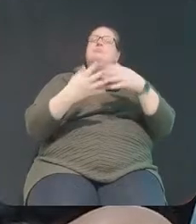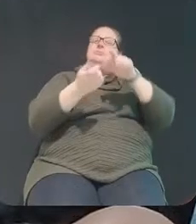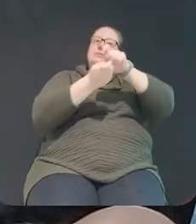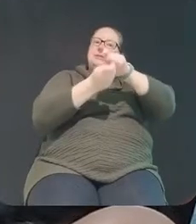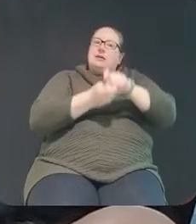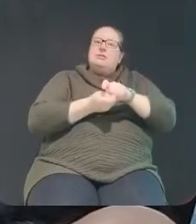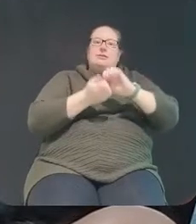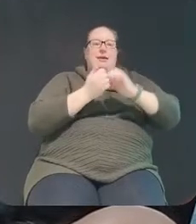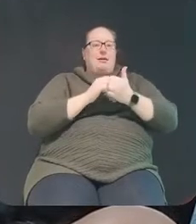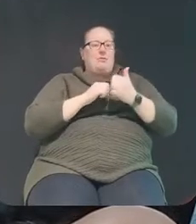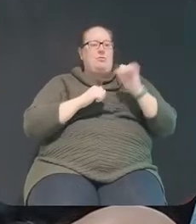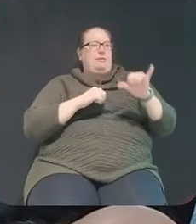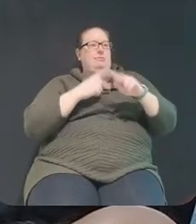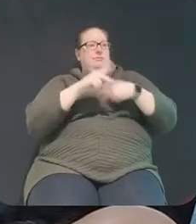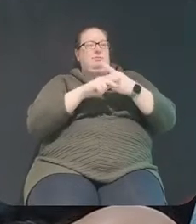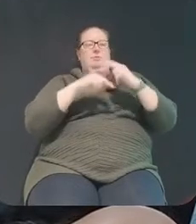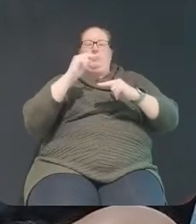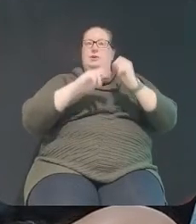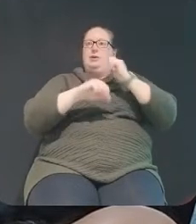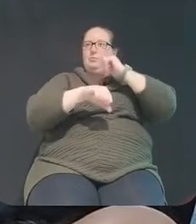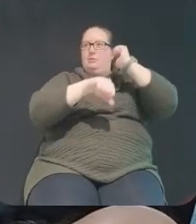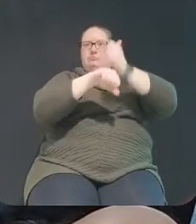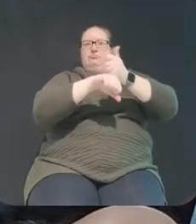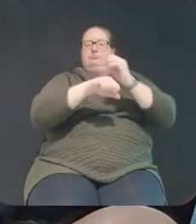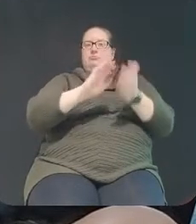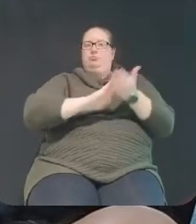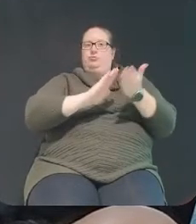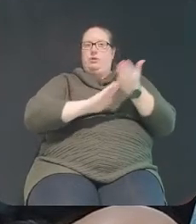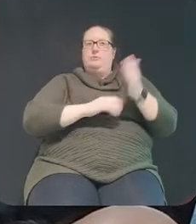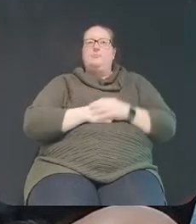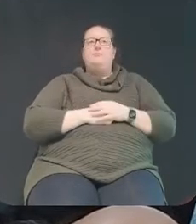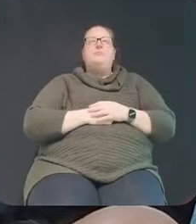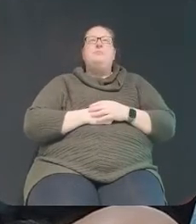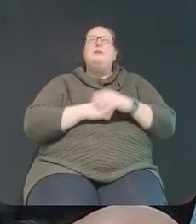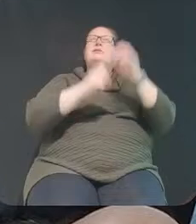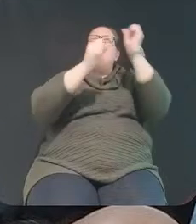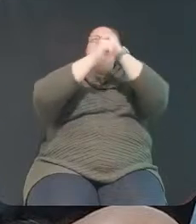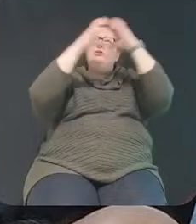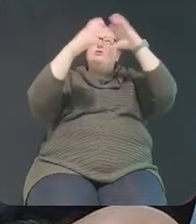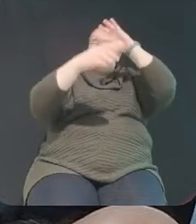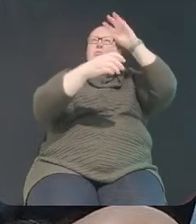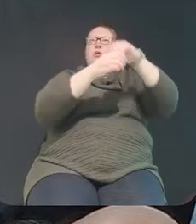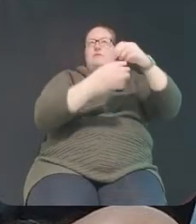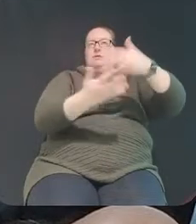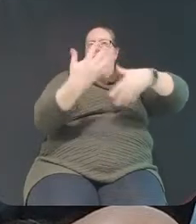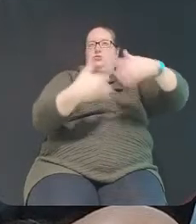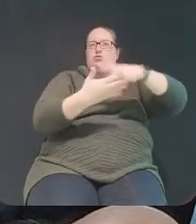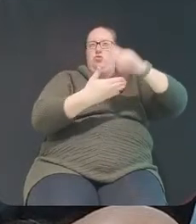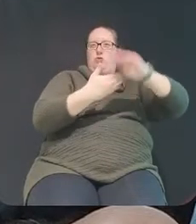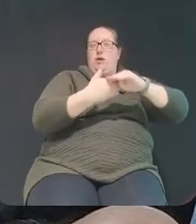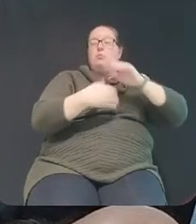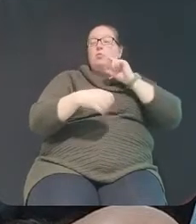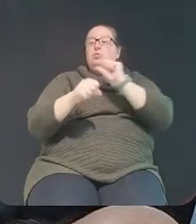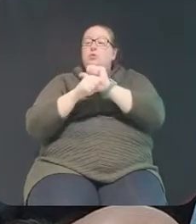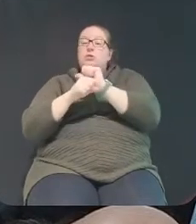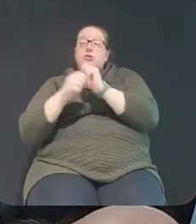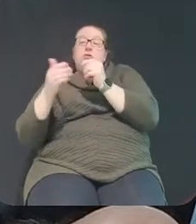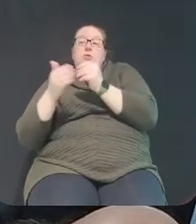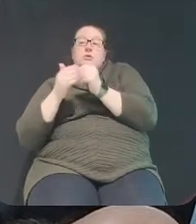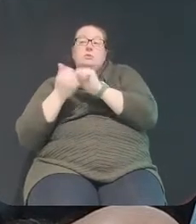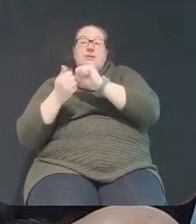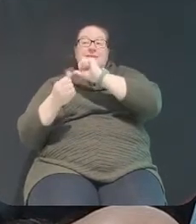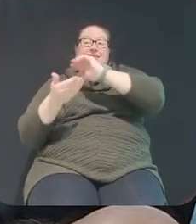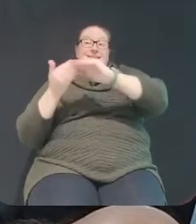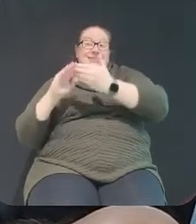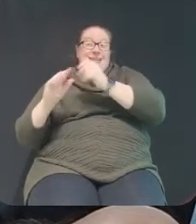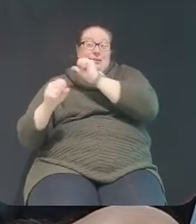be set up and run. It was envisioned as part of a social program that would work closely with the City Employment Bureau